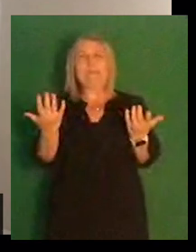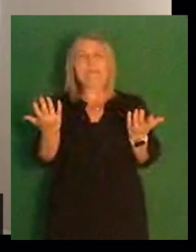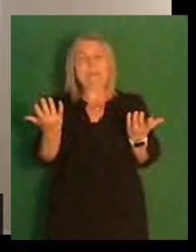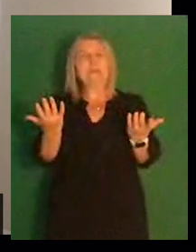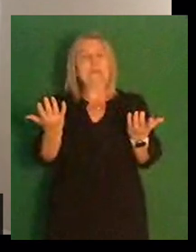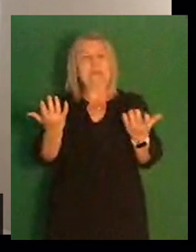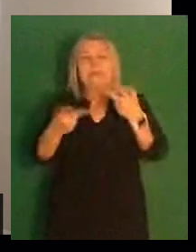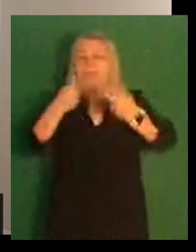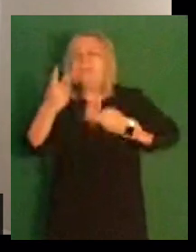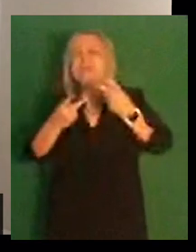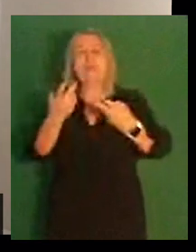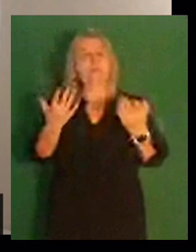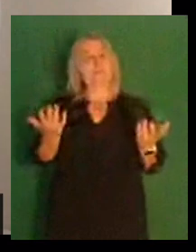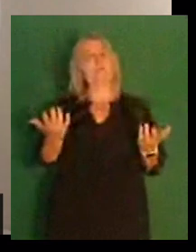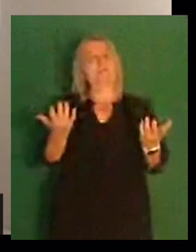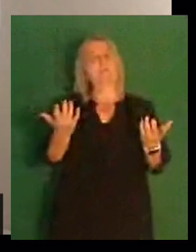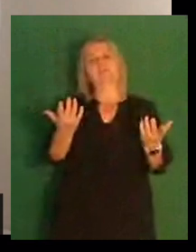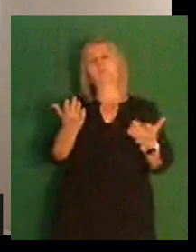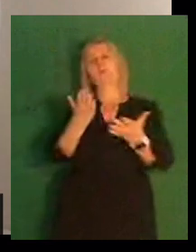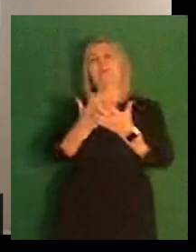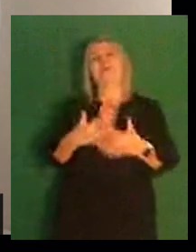And I think it's been so rewarding to see